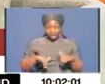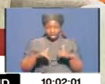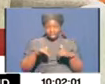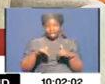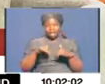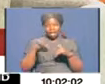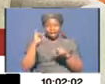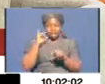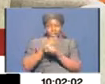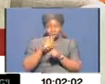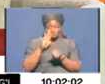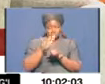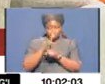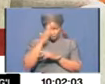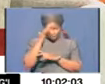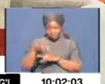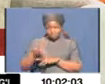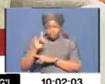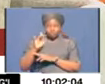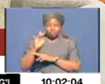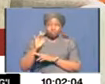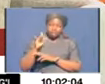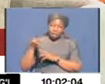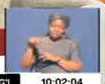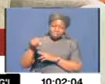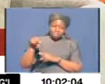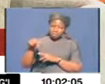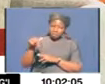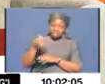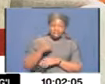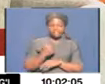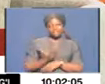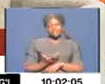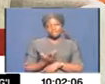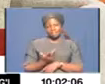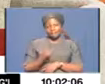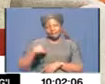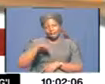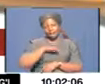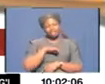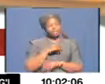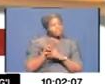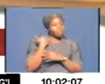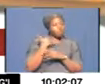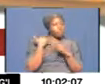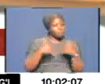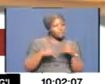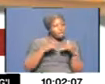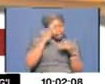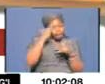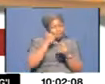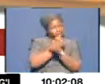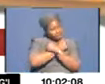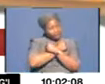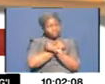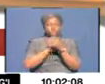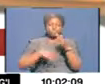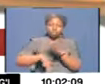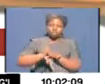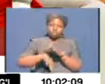much because they are being remunerated for it. As we were playing for the passion, the federation should wake